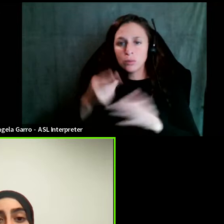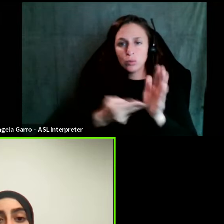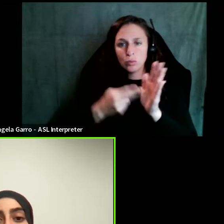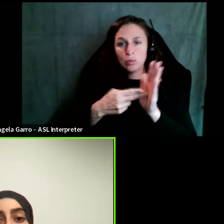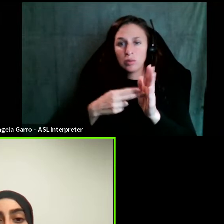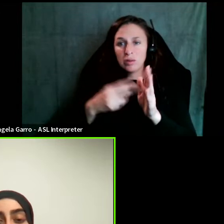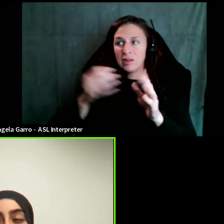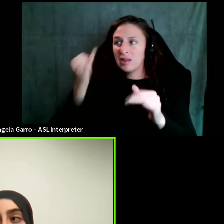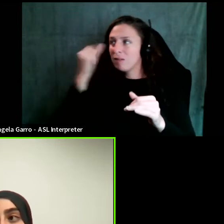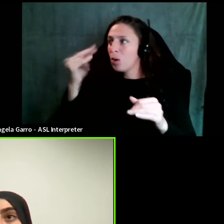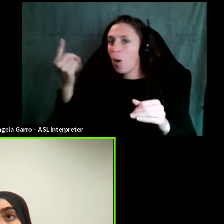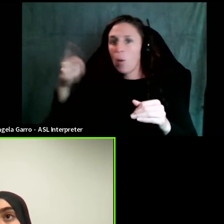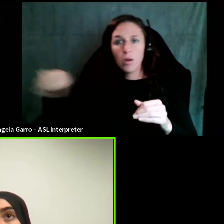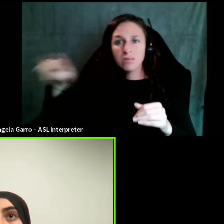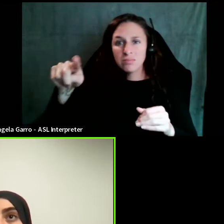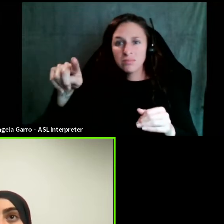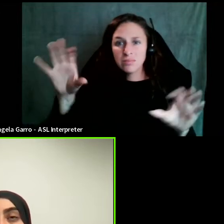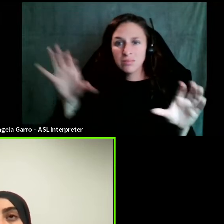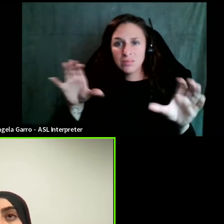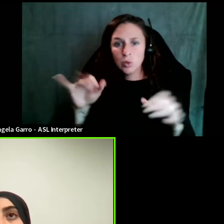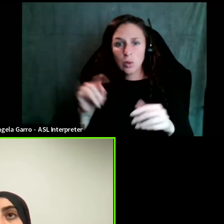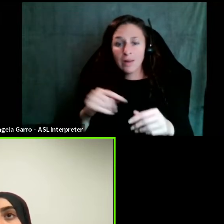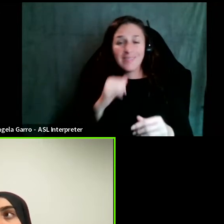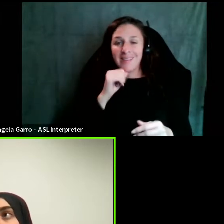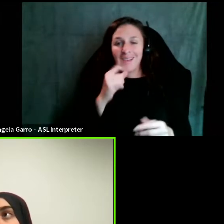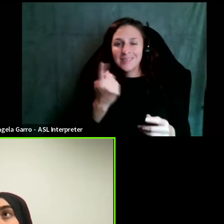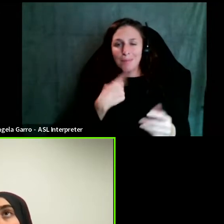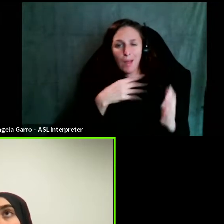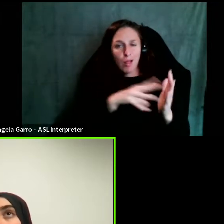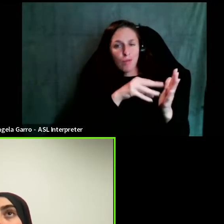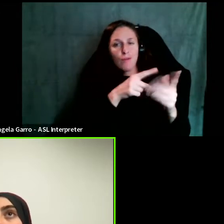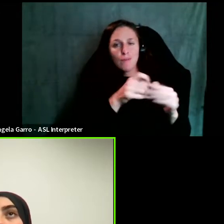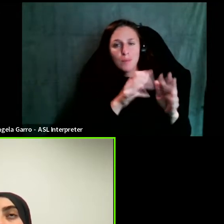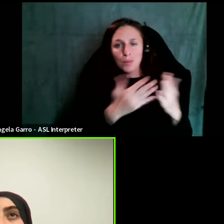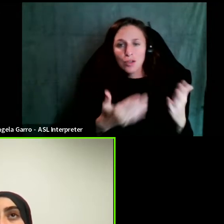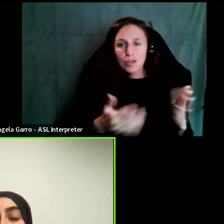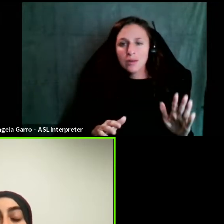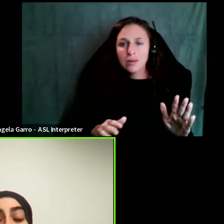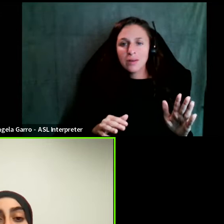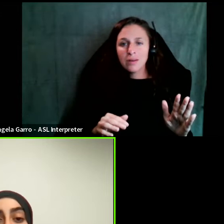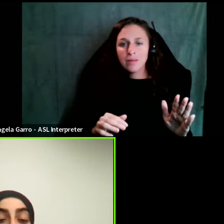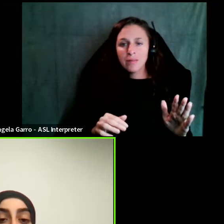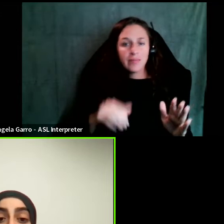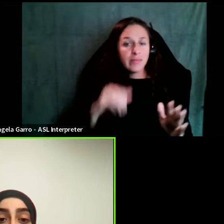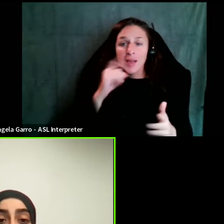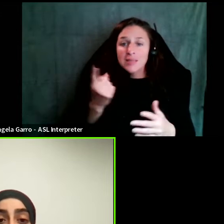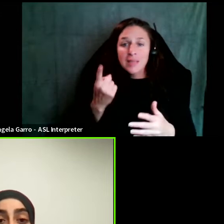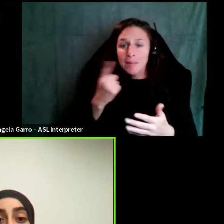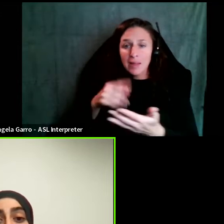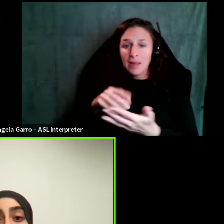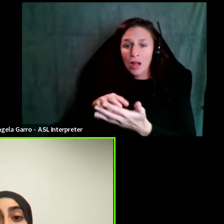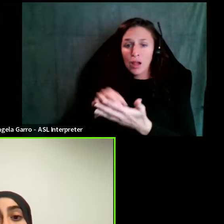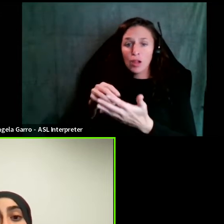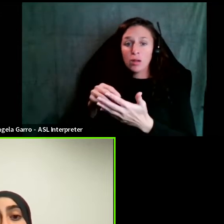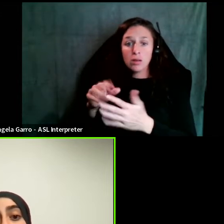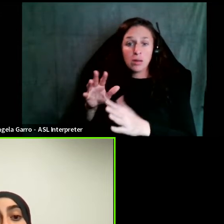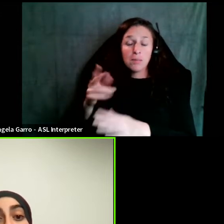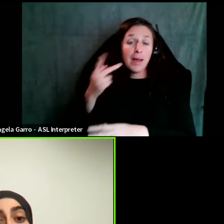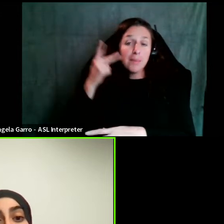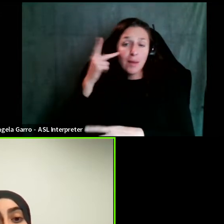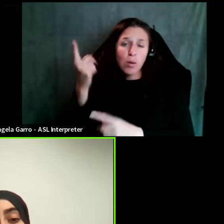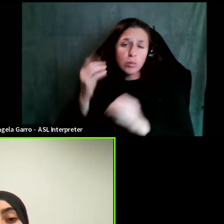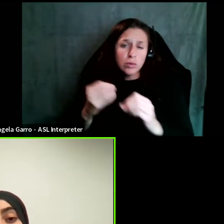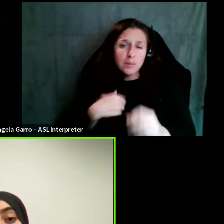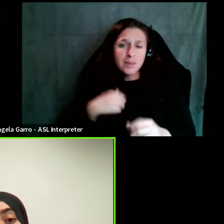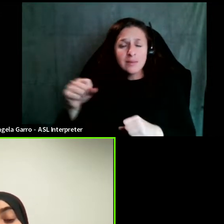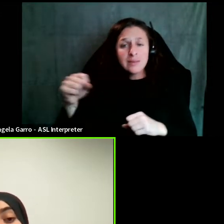And that's not something that I learned from a book. That's not something that I learned from, Even, I mean, my parents, of course, always taught me that, but I